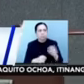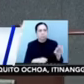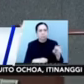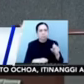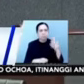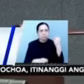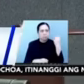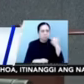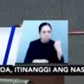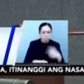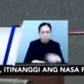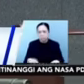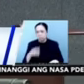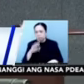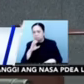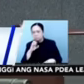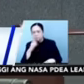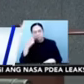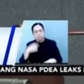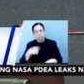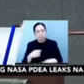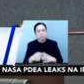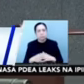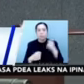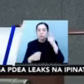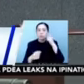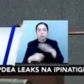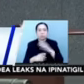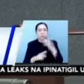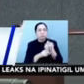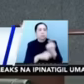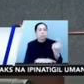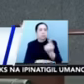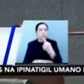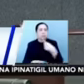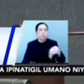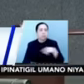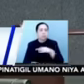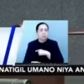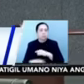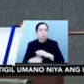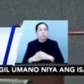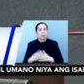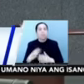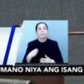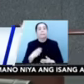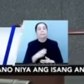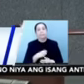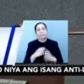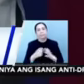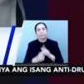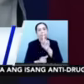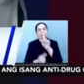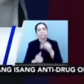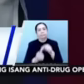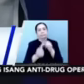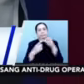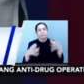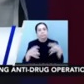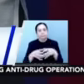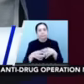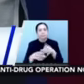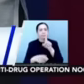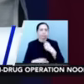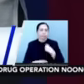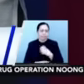Chis para sa akin. Ang tingin ko sa bawat isa sa atin ay mga miyembro ng nag-iisang Senado. Inihalal